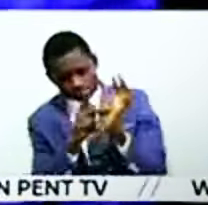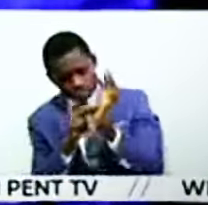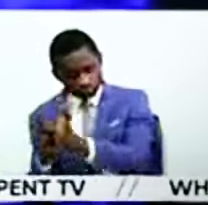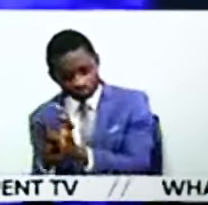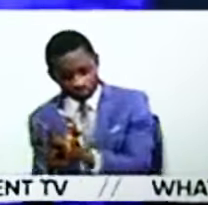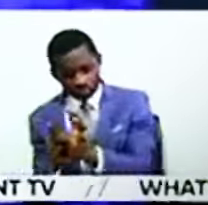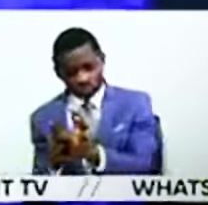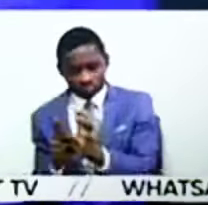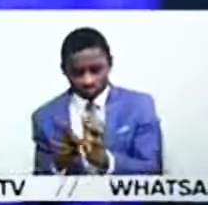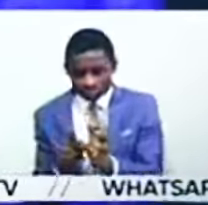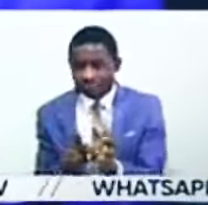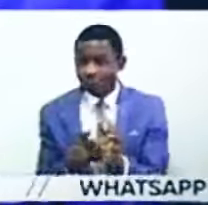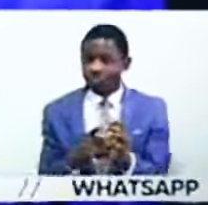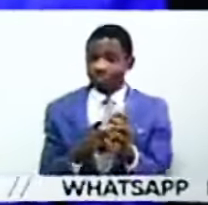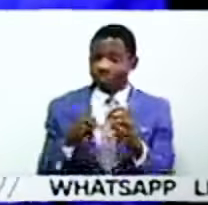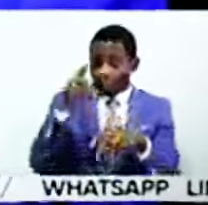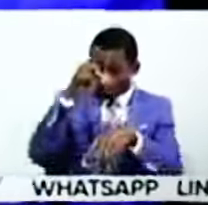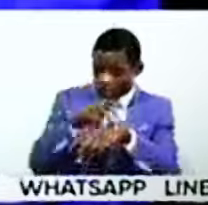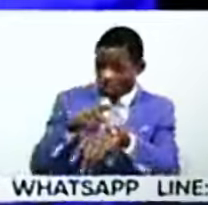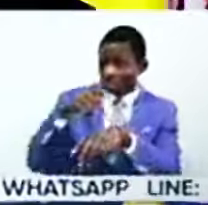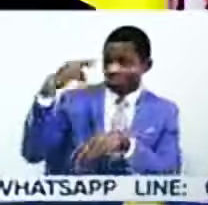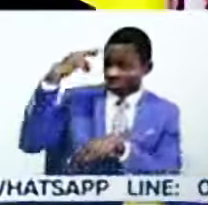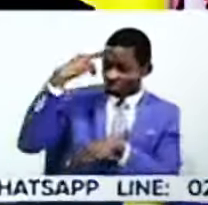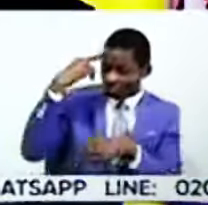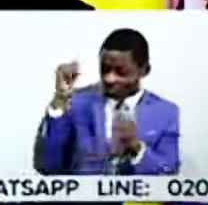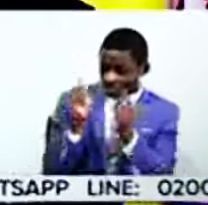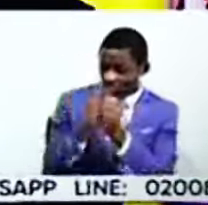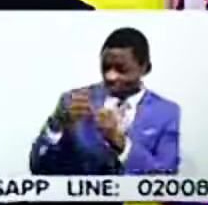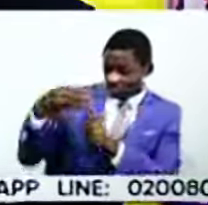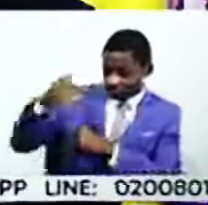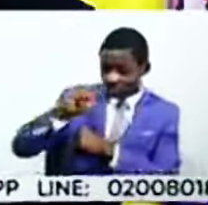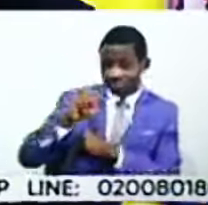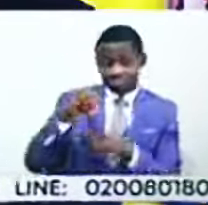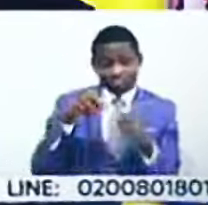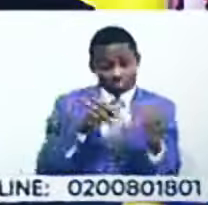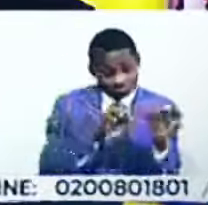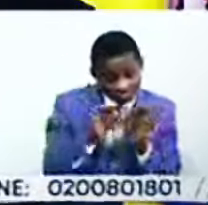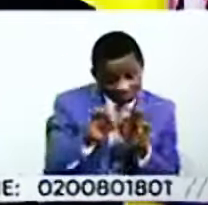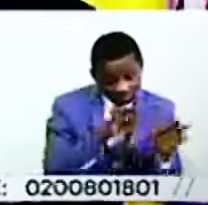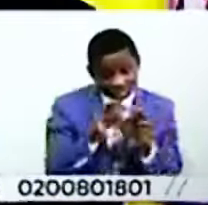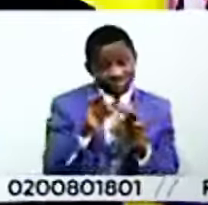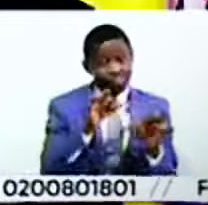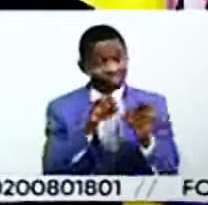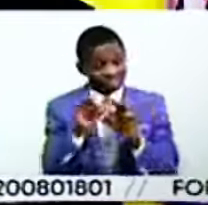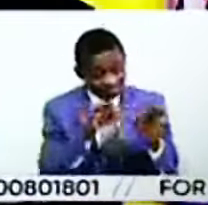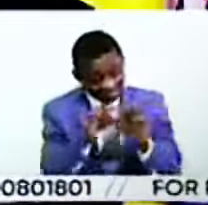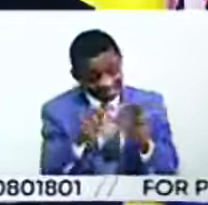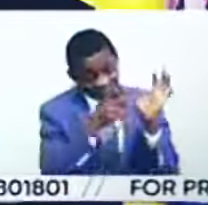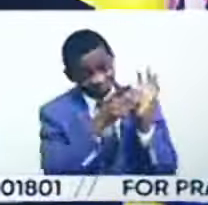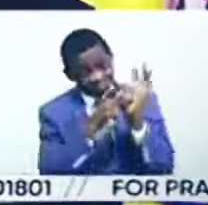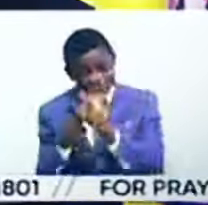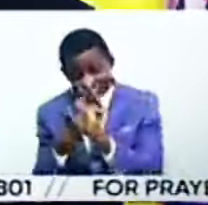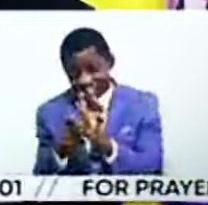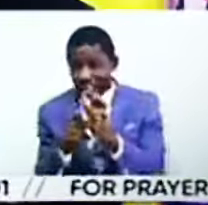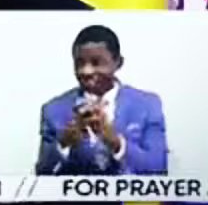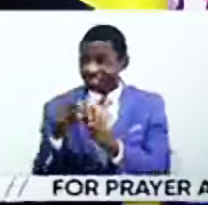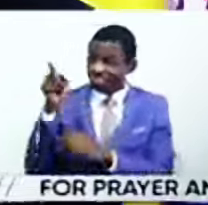he reasoned with them, explaining, proving, he reasoned with